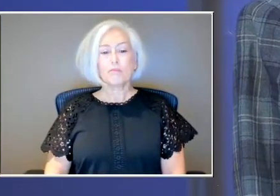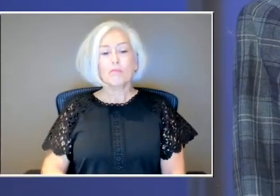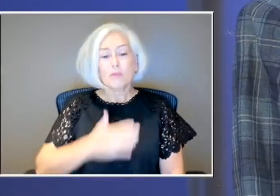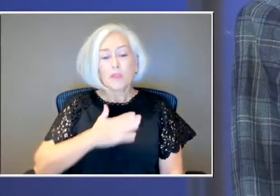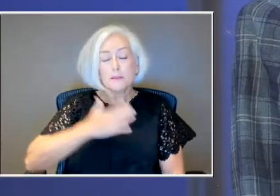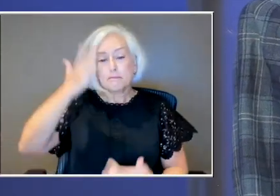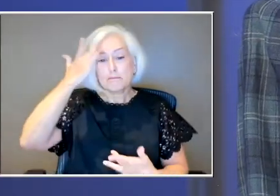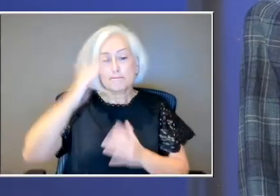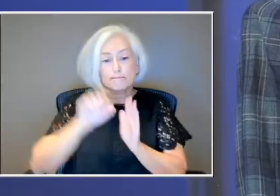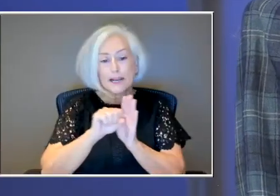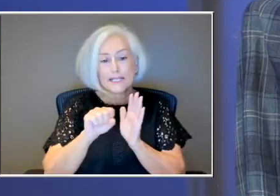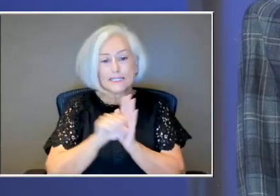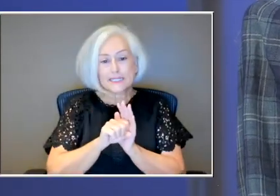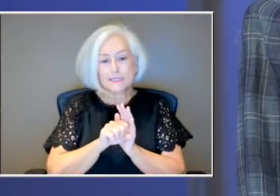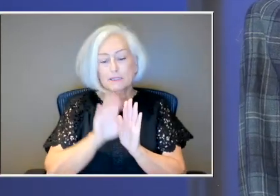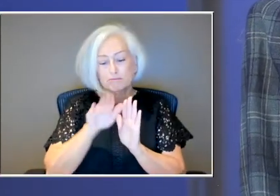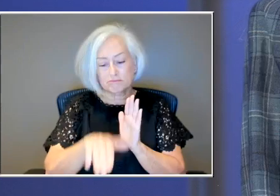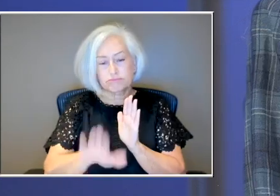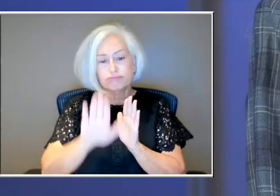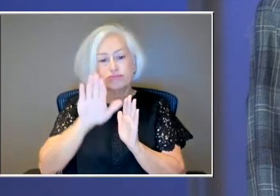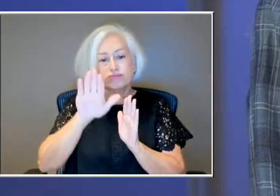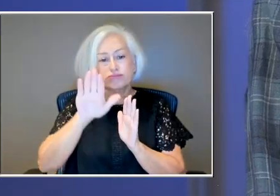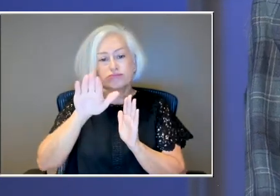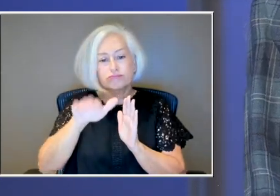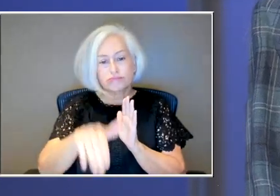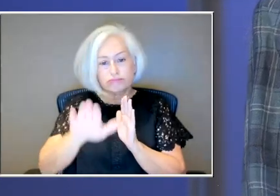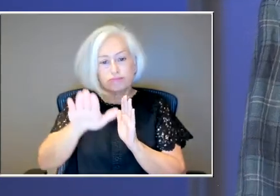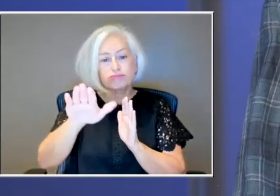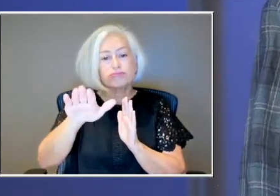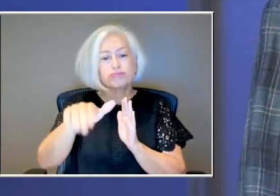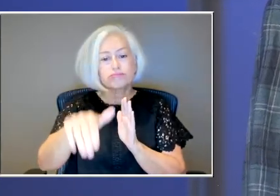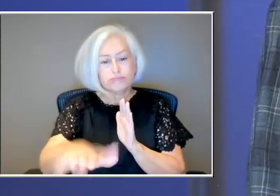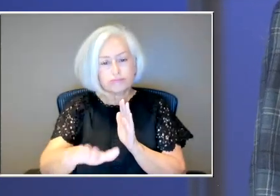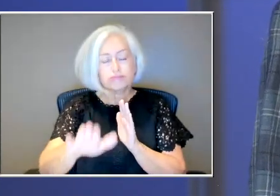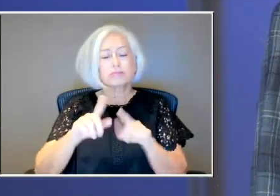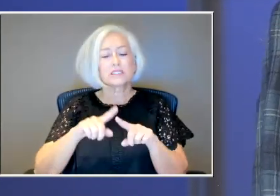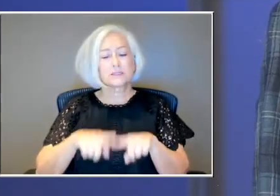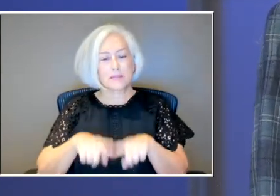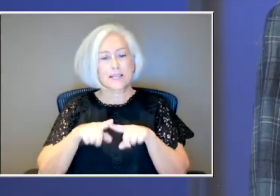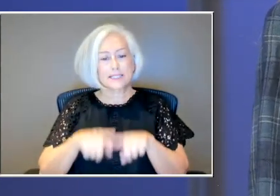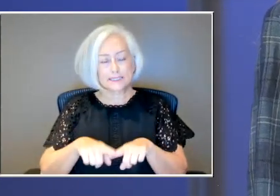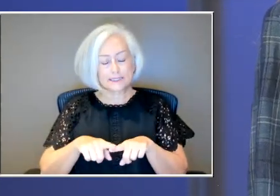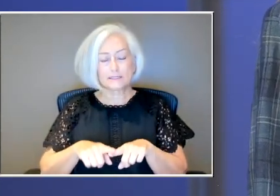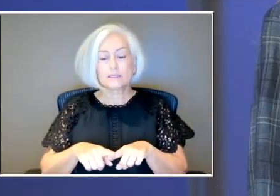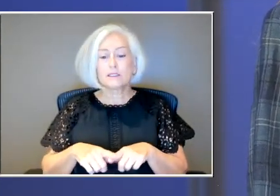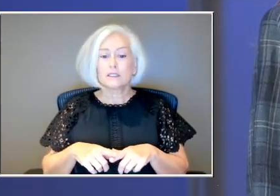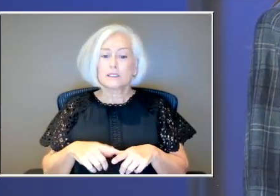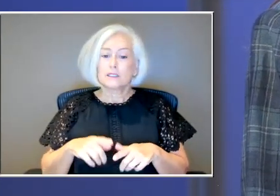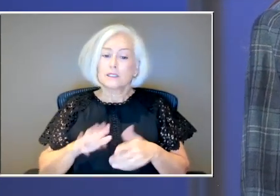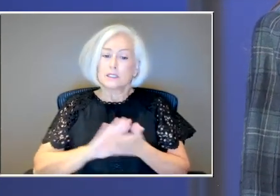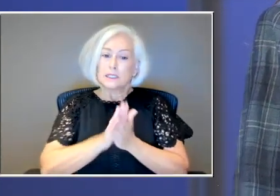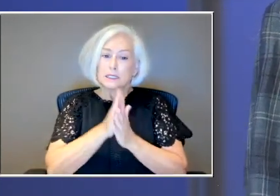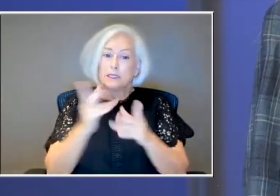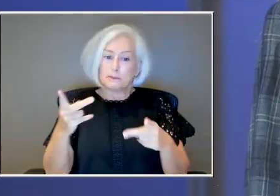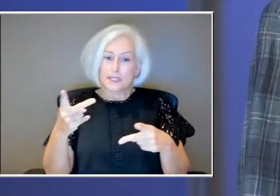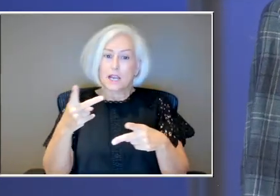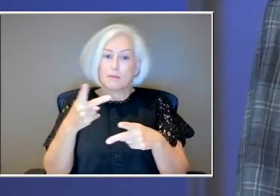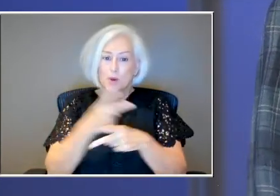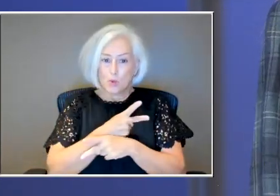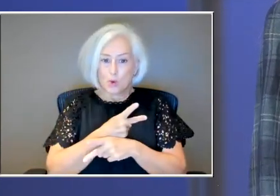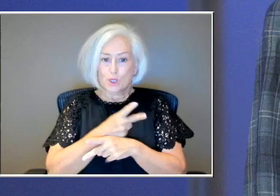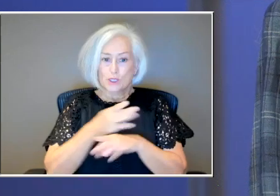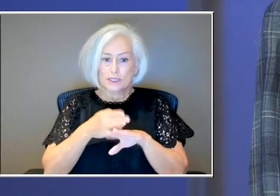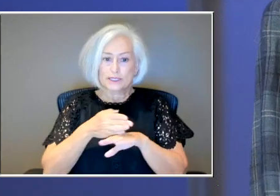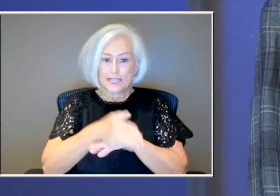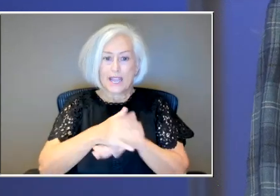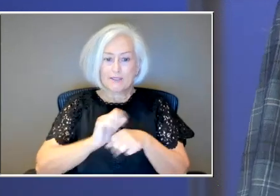ebbed and flowed at times. They definitely got the worst probably post-COVID or whatever that